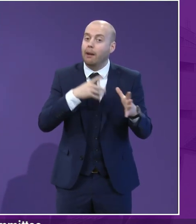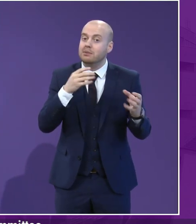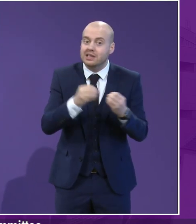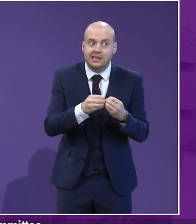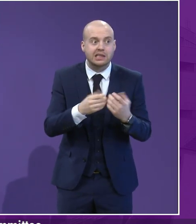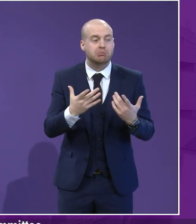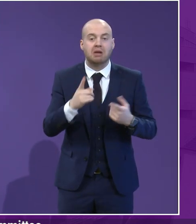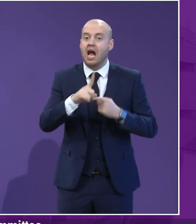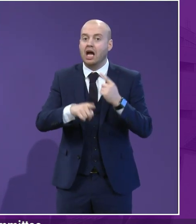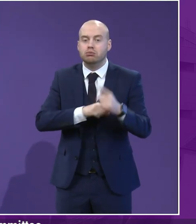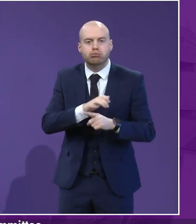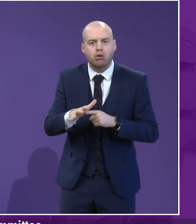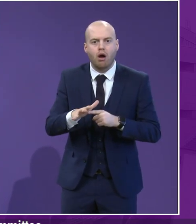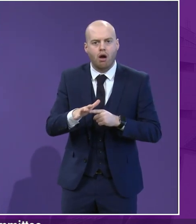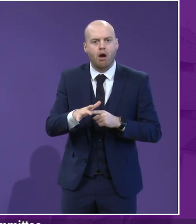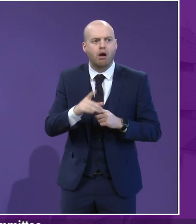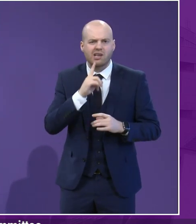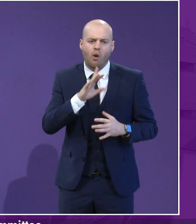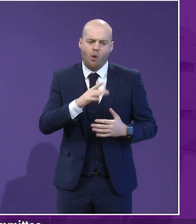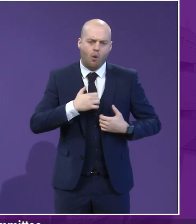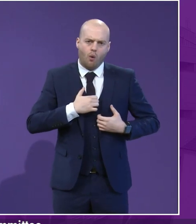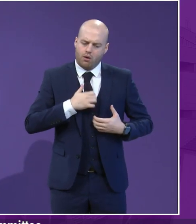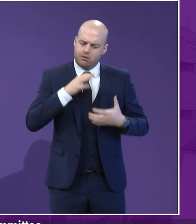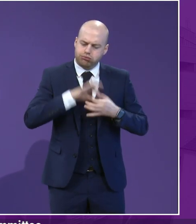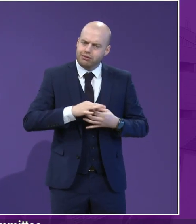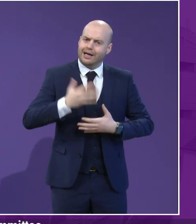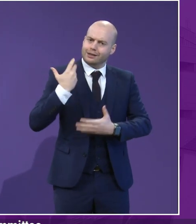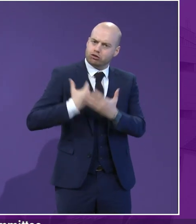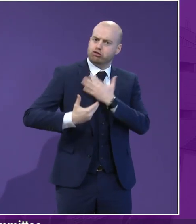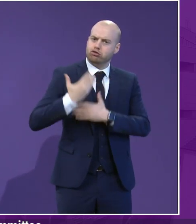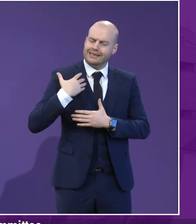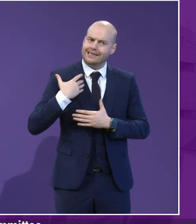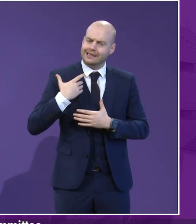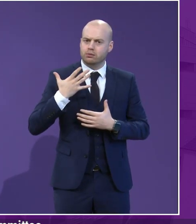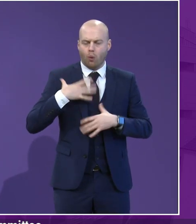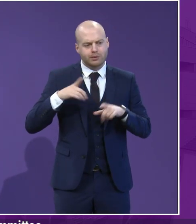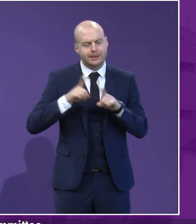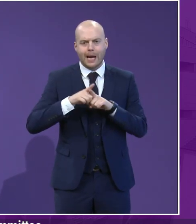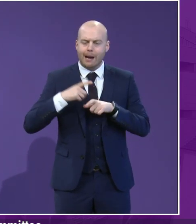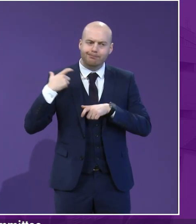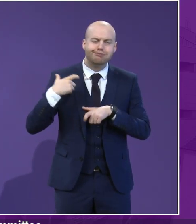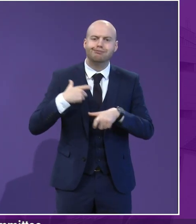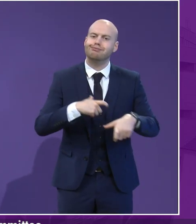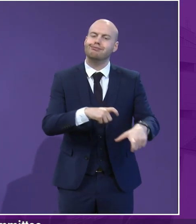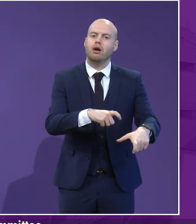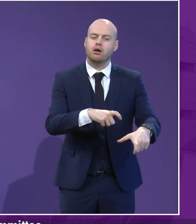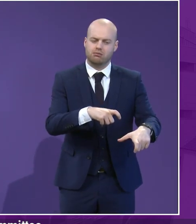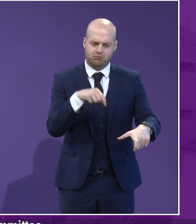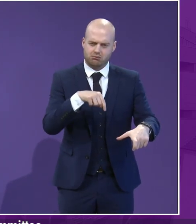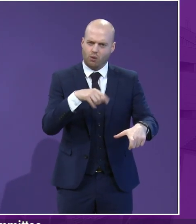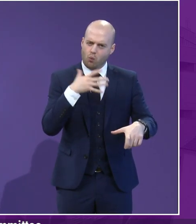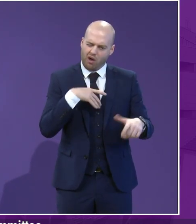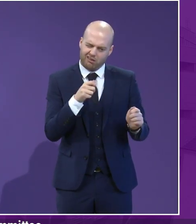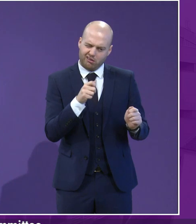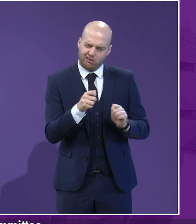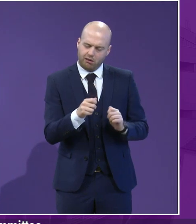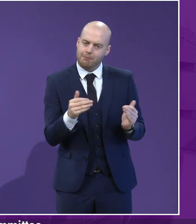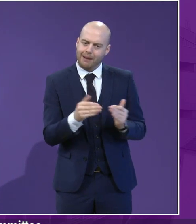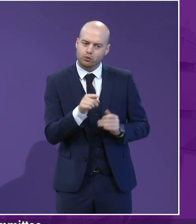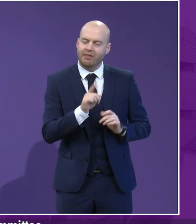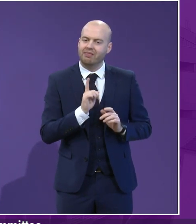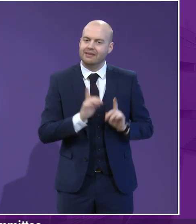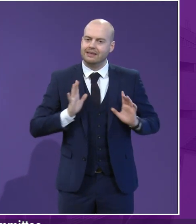these adaptations? And do you think some of the old universities like St Andrews, Glasgow, Edinburgh, Aberdeen, use that as an